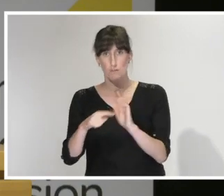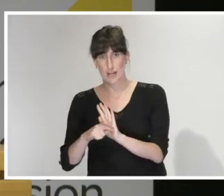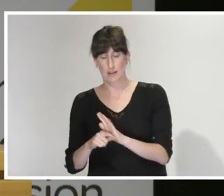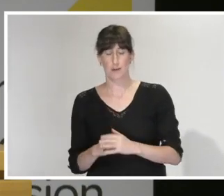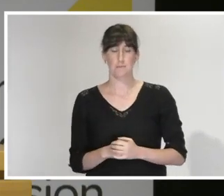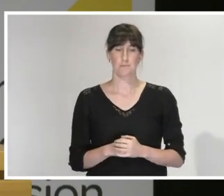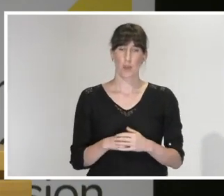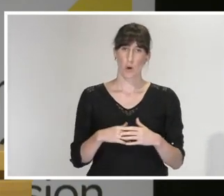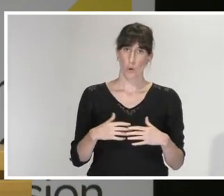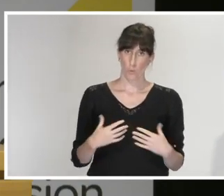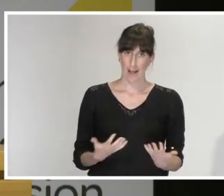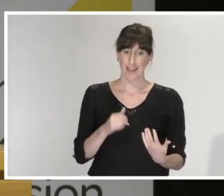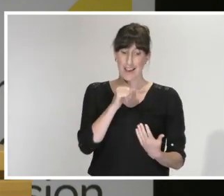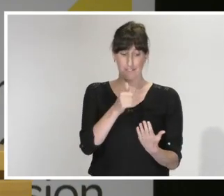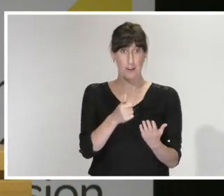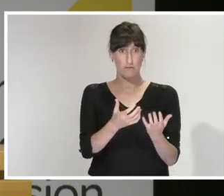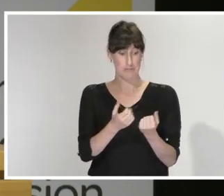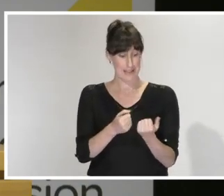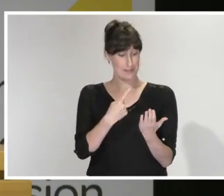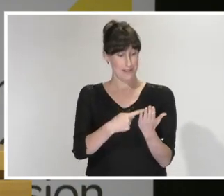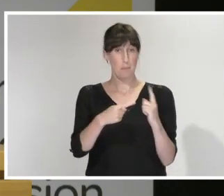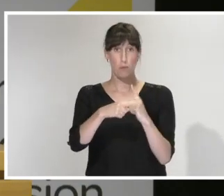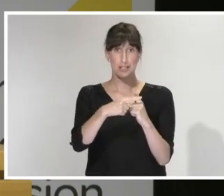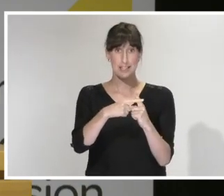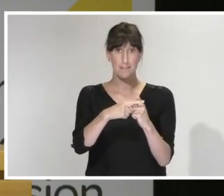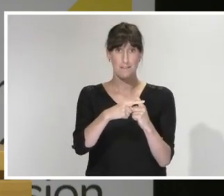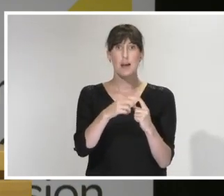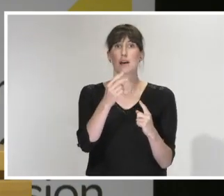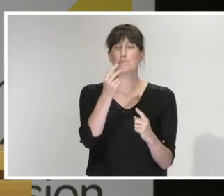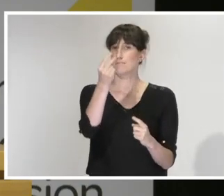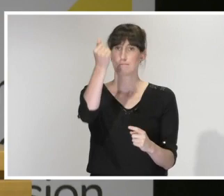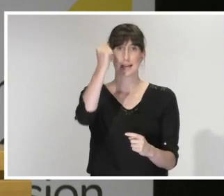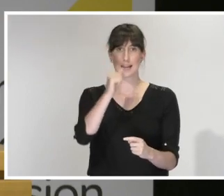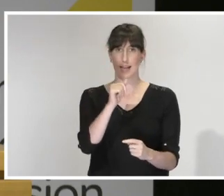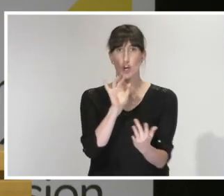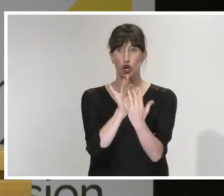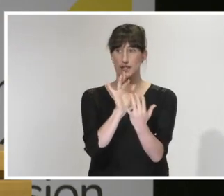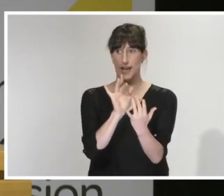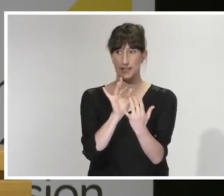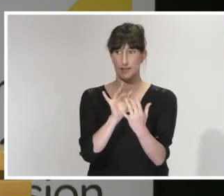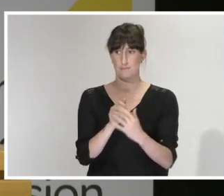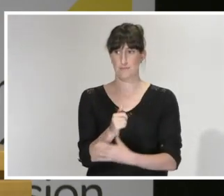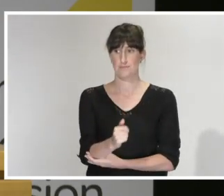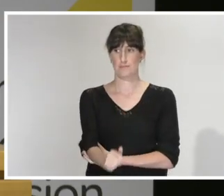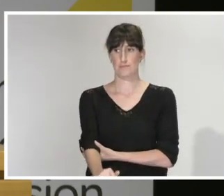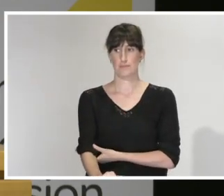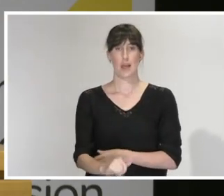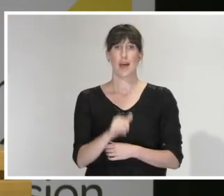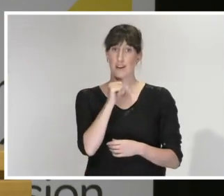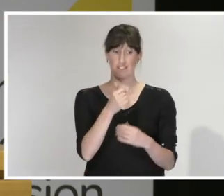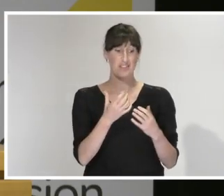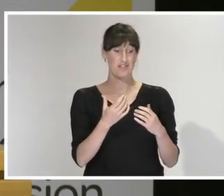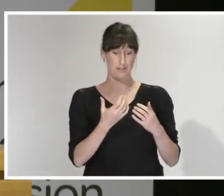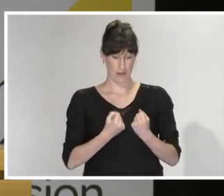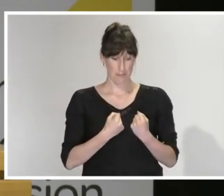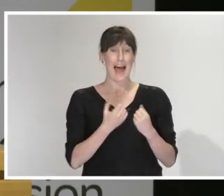test result is positive, the person is contacted immediately by the public health unit and the appropriate actions taken.